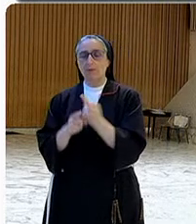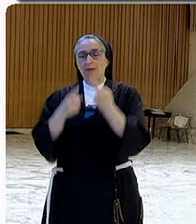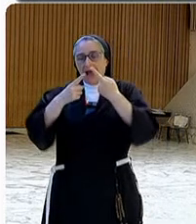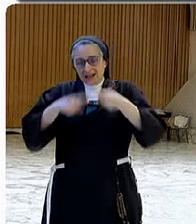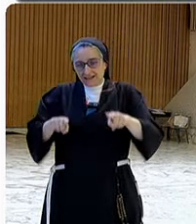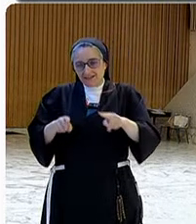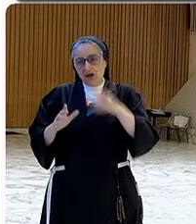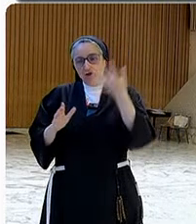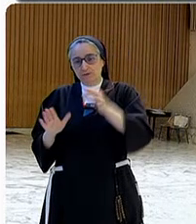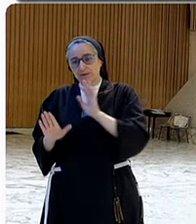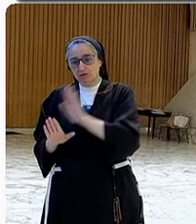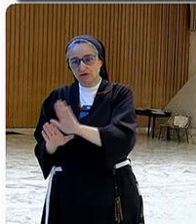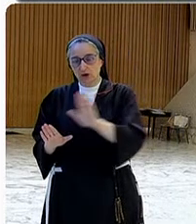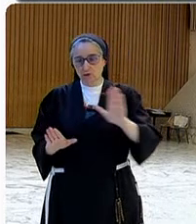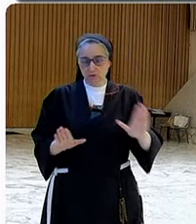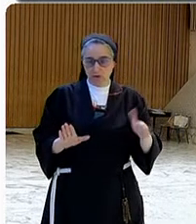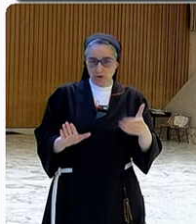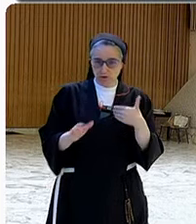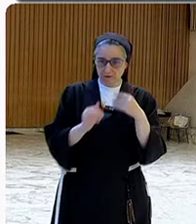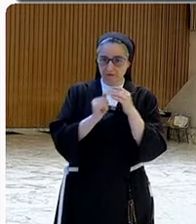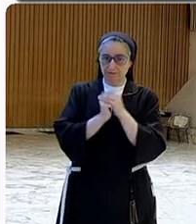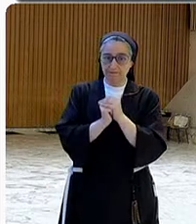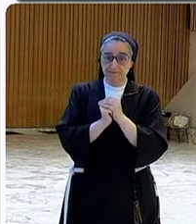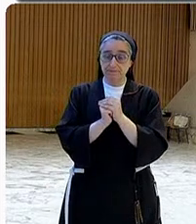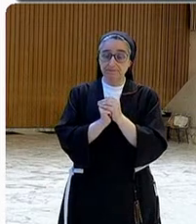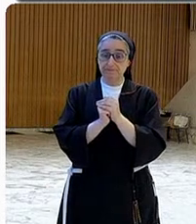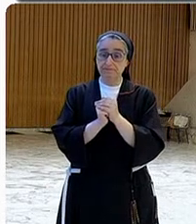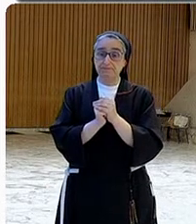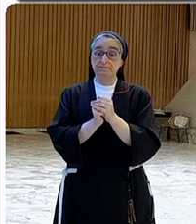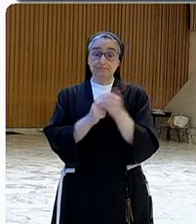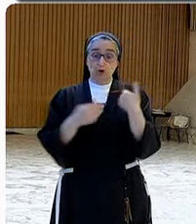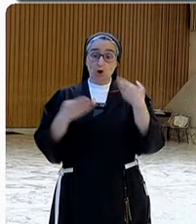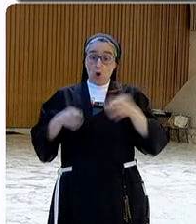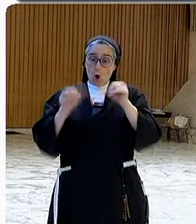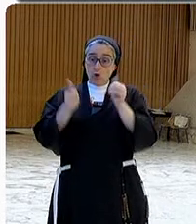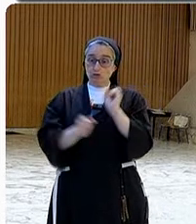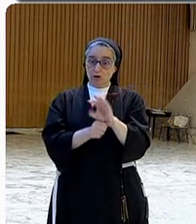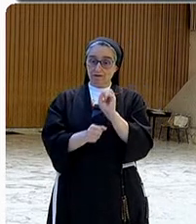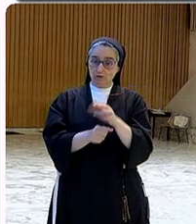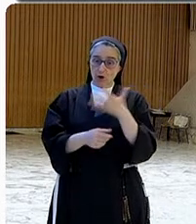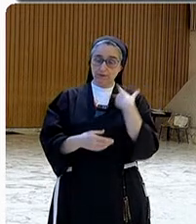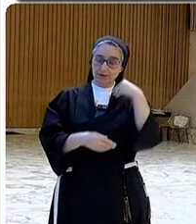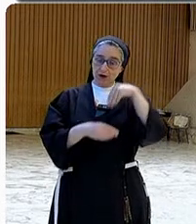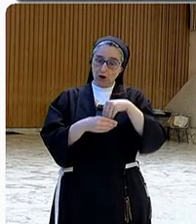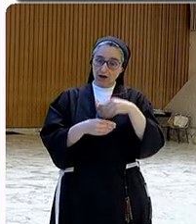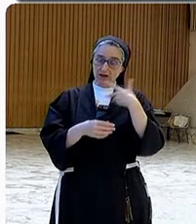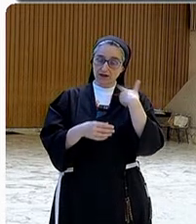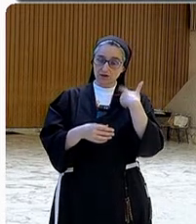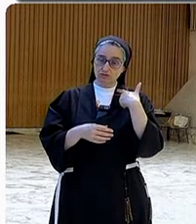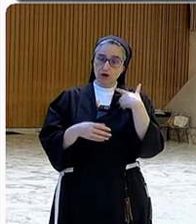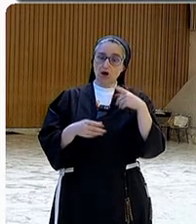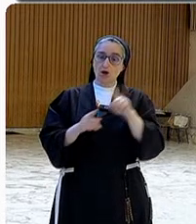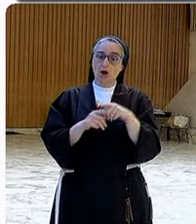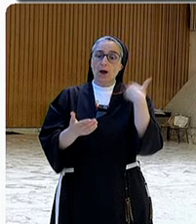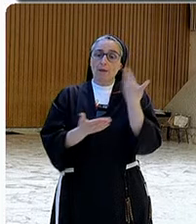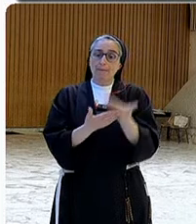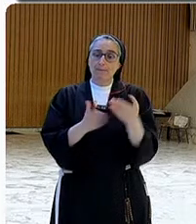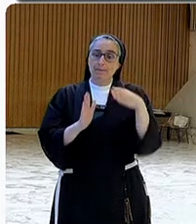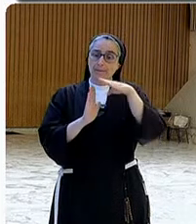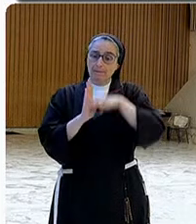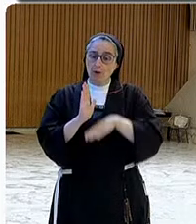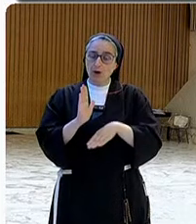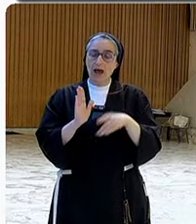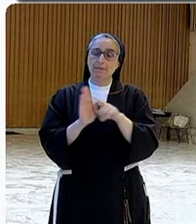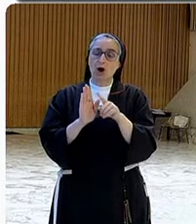at PeytonFamilyInstitute.org, we've presented the Liturgy of Domestic Church Life to ministers in over 30